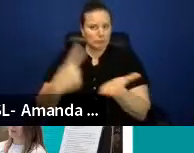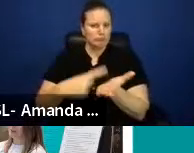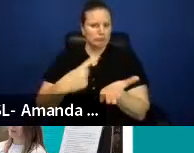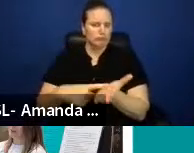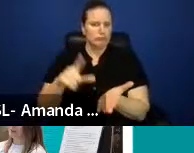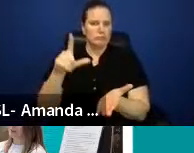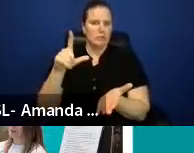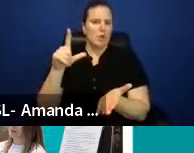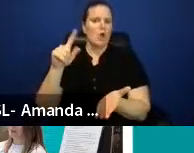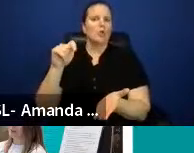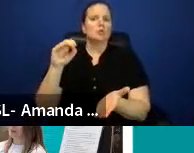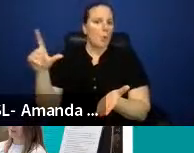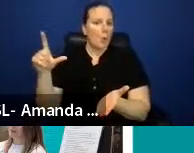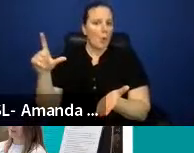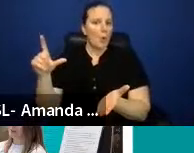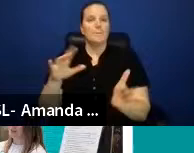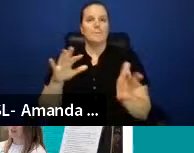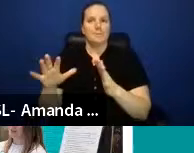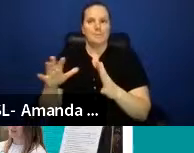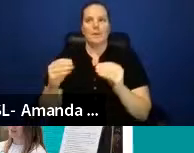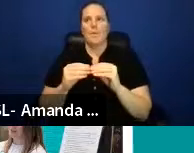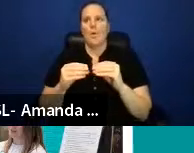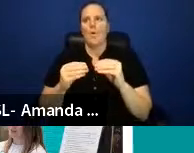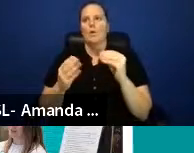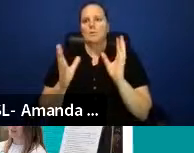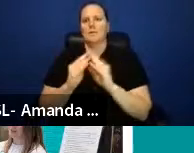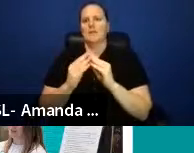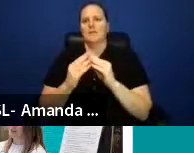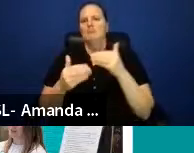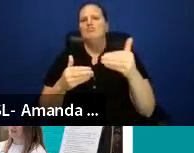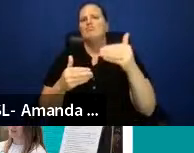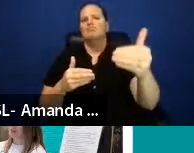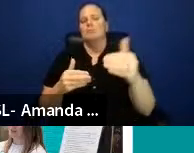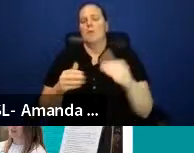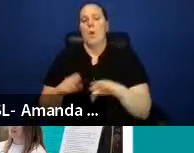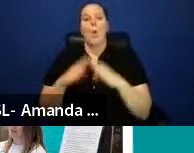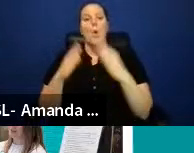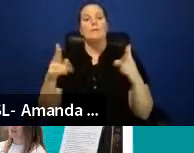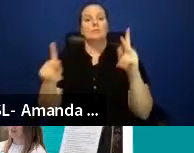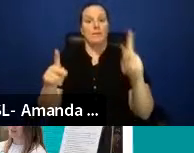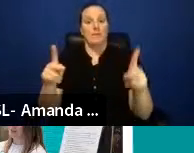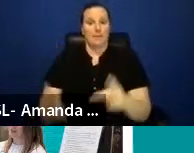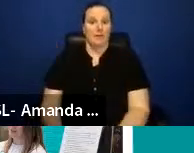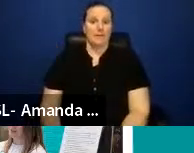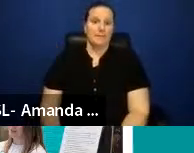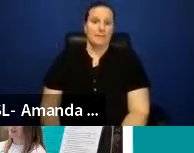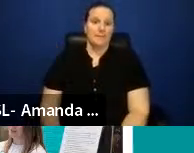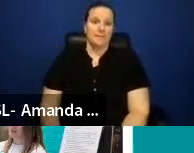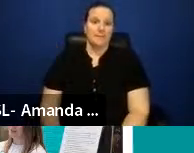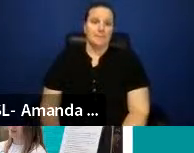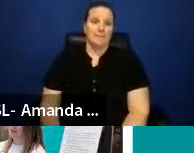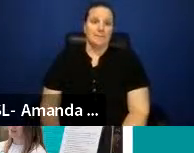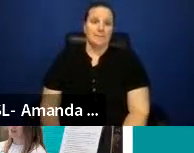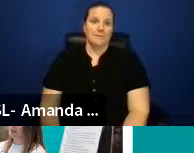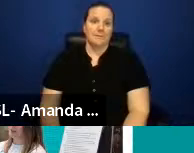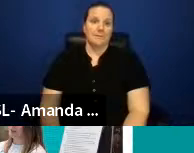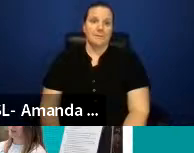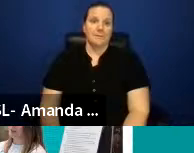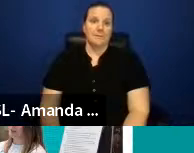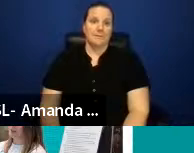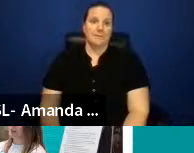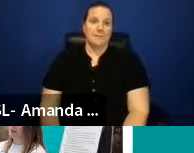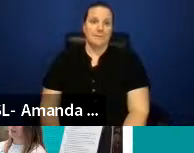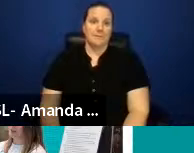is rounding out. And they will have more meetings coming up that will be open to the public. We're doing